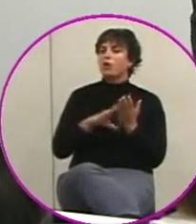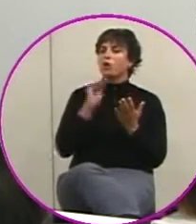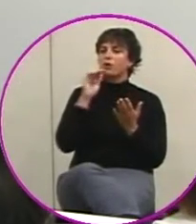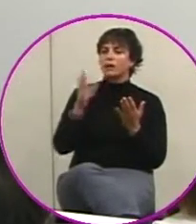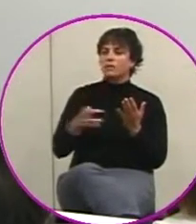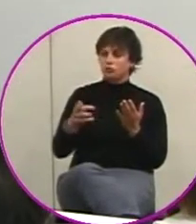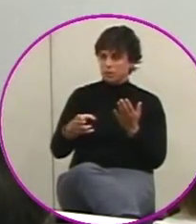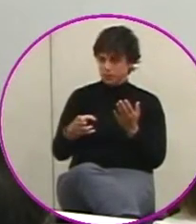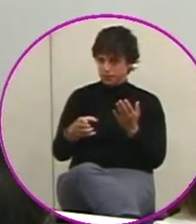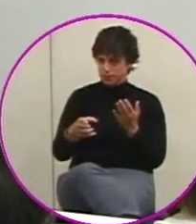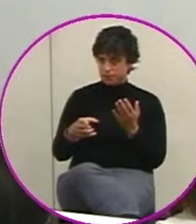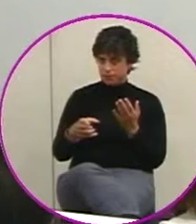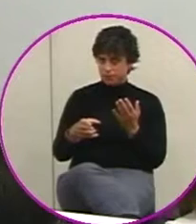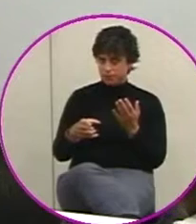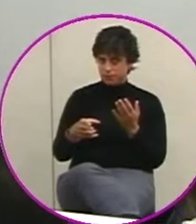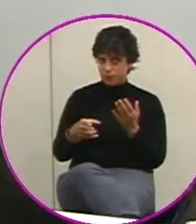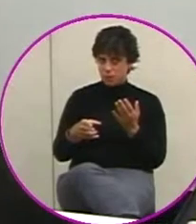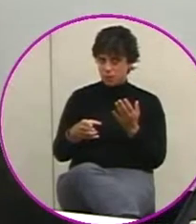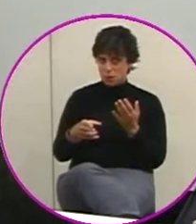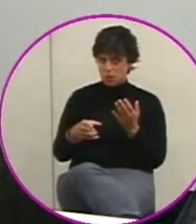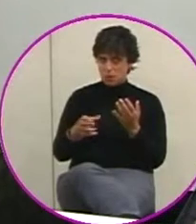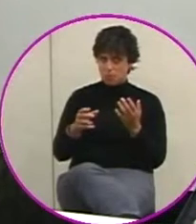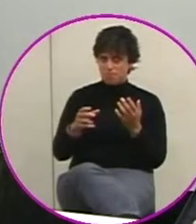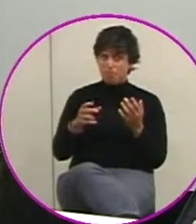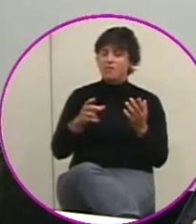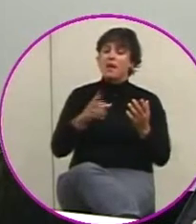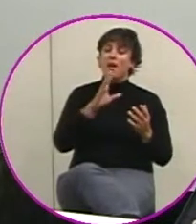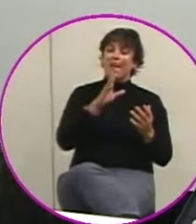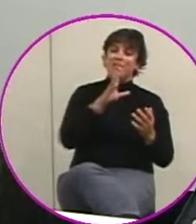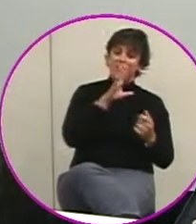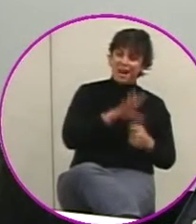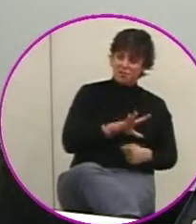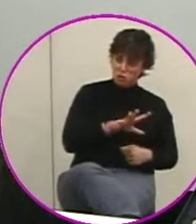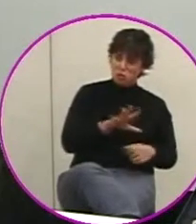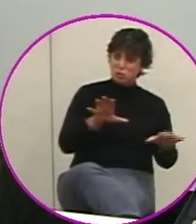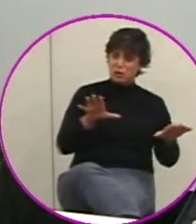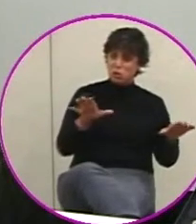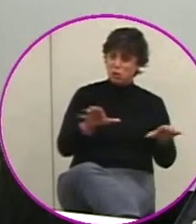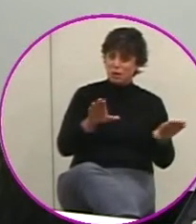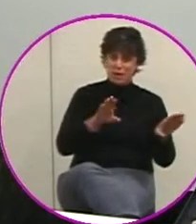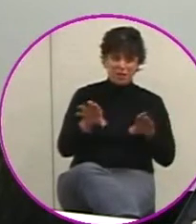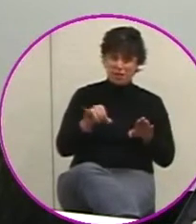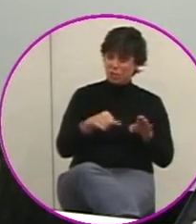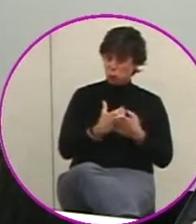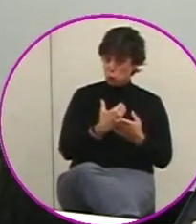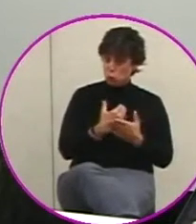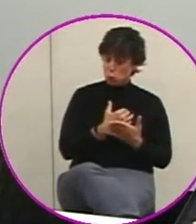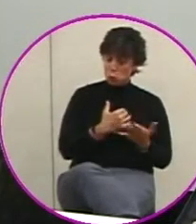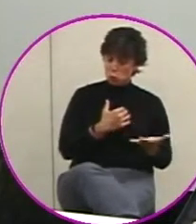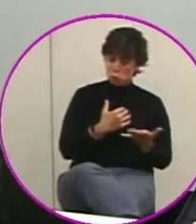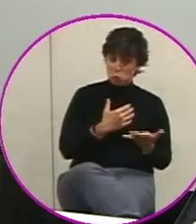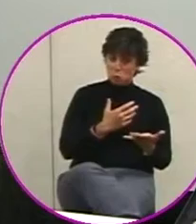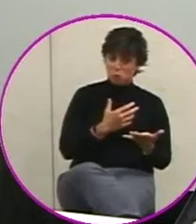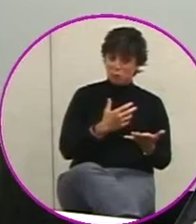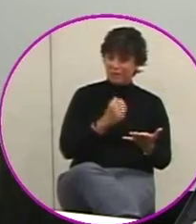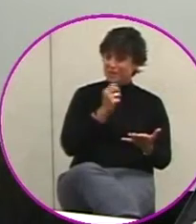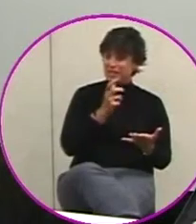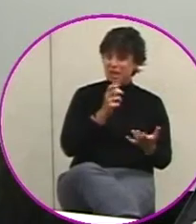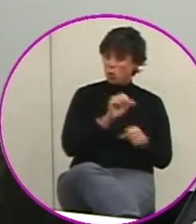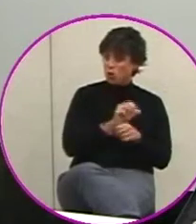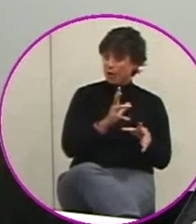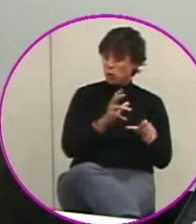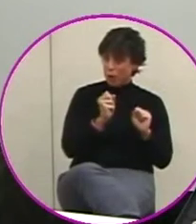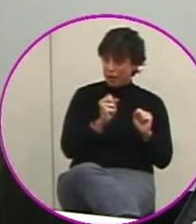going to change the trajectory of behavior for a 5-year-old who's been doing a behavior and it's fairly new, if it's not working pretty